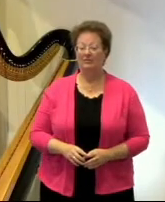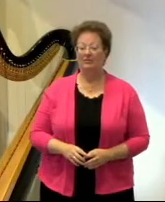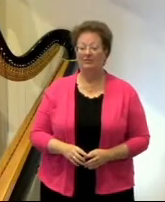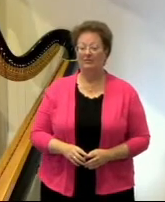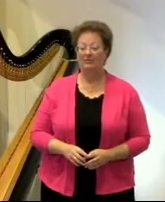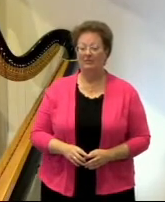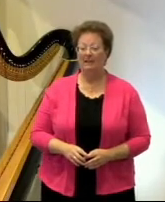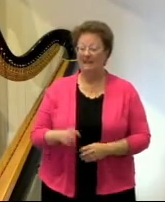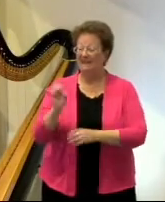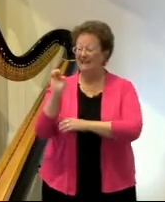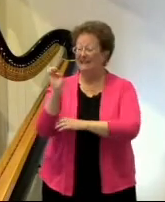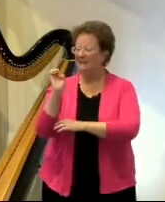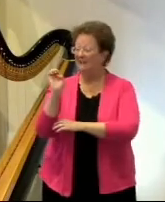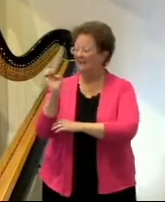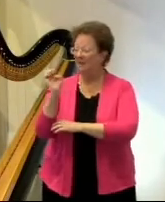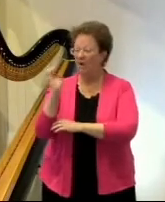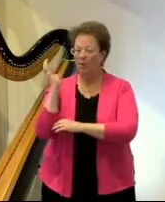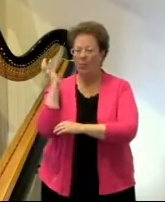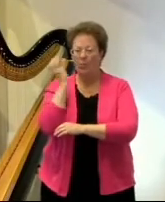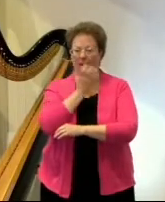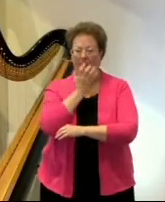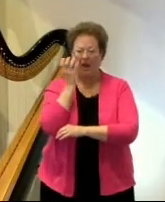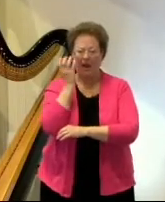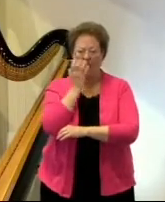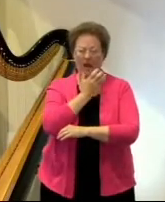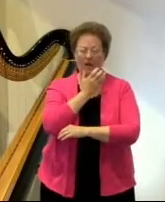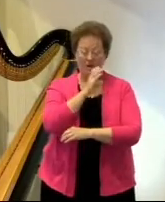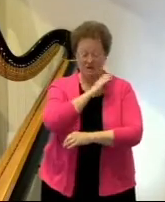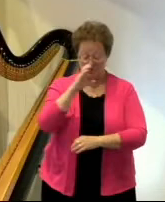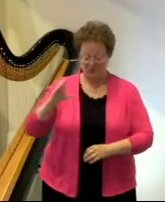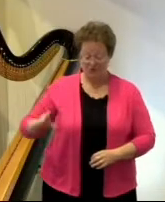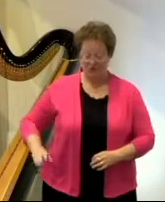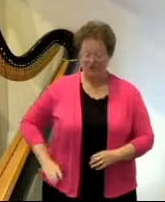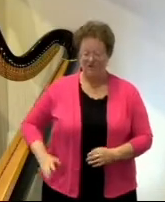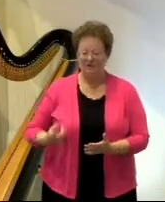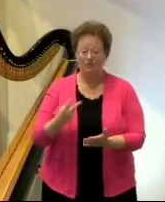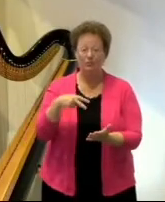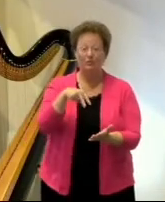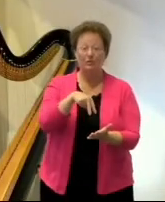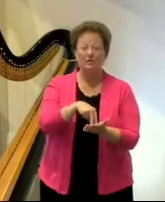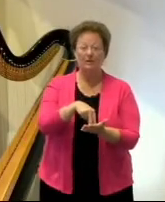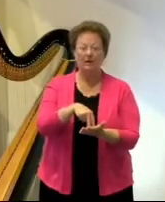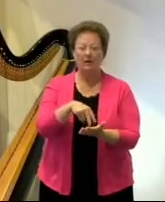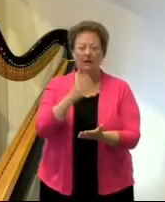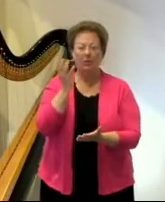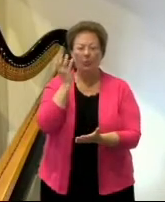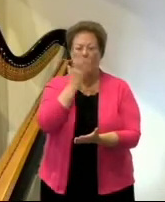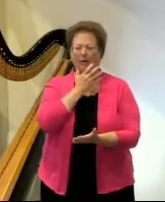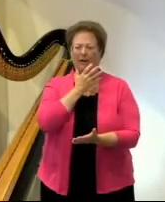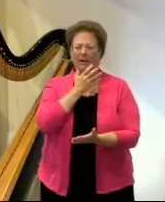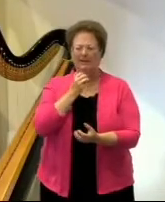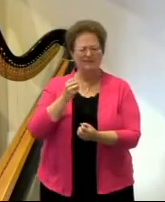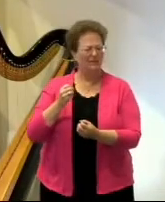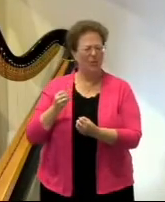of Easter. Christ is risen. No way.